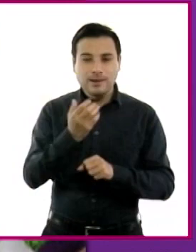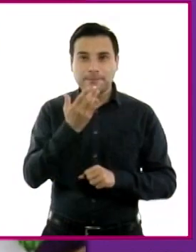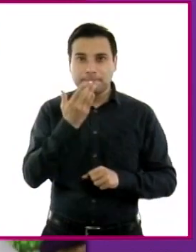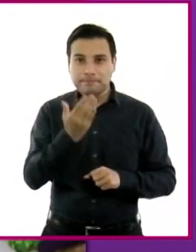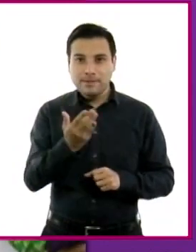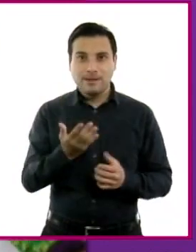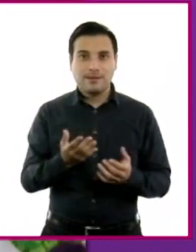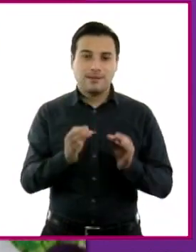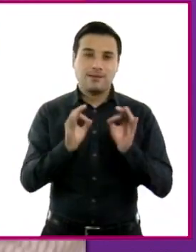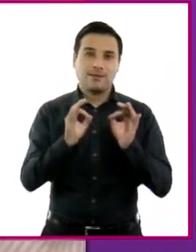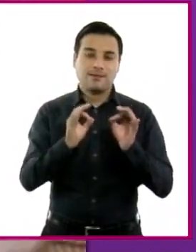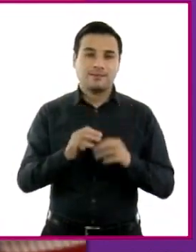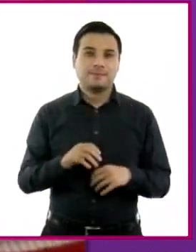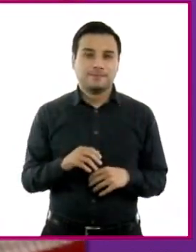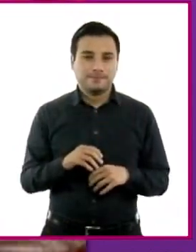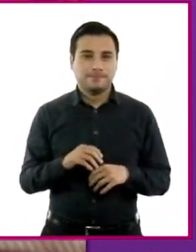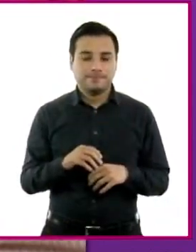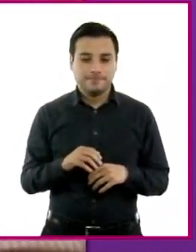Huh? Oh,